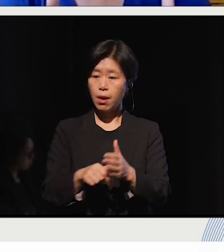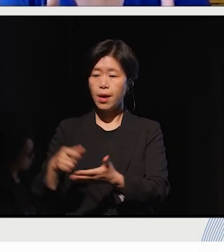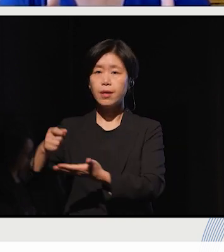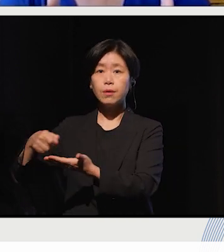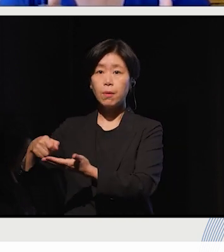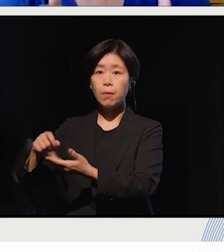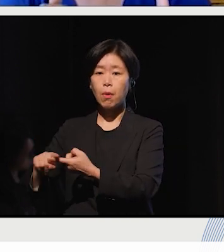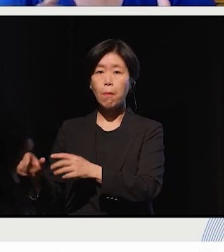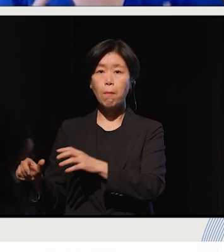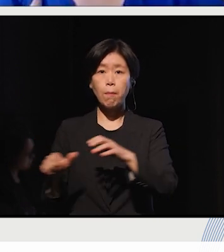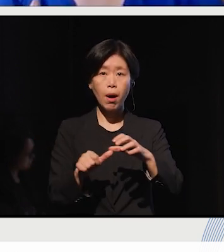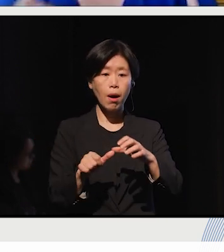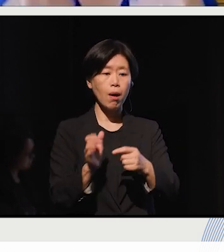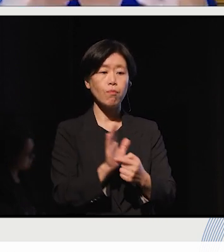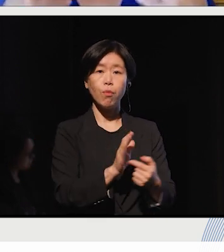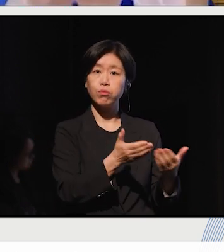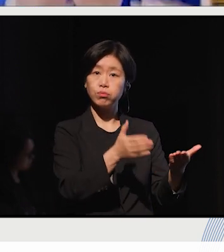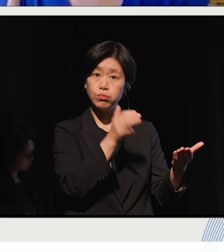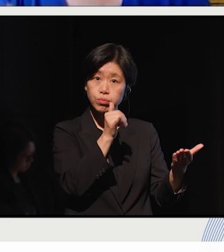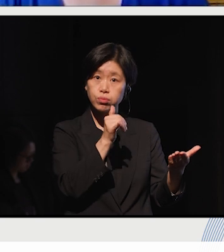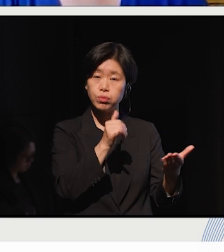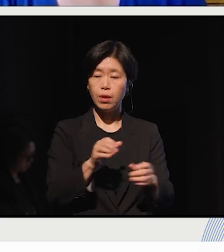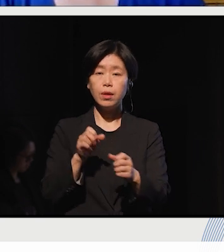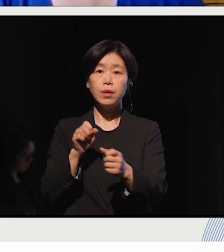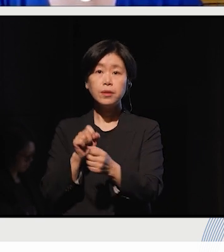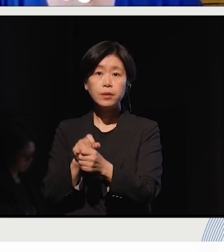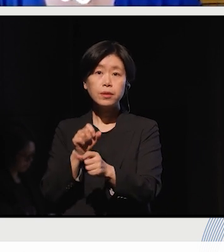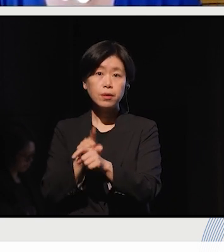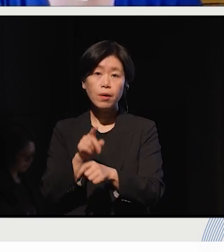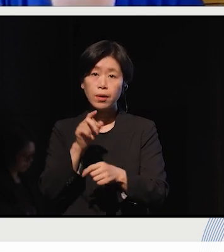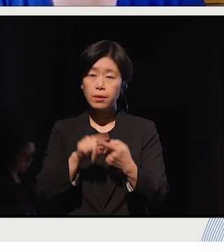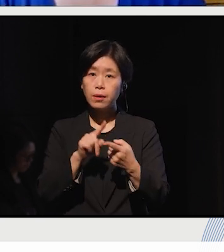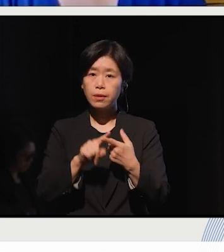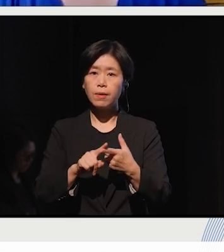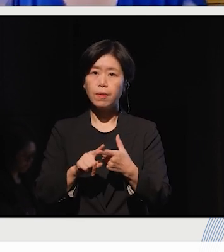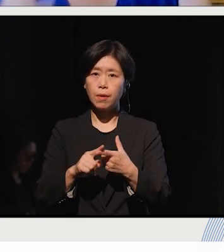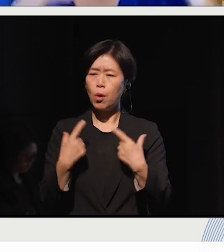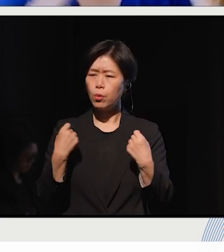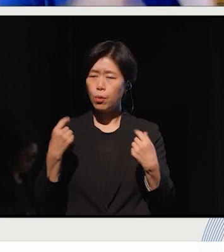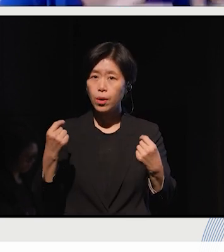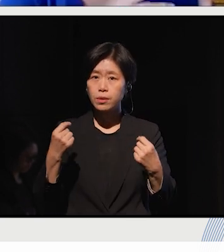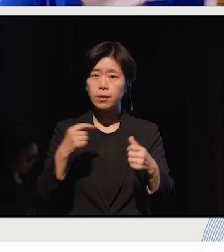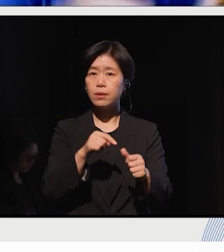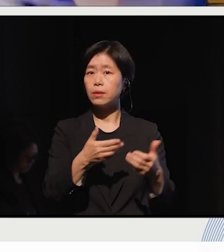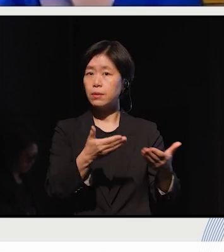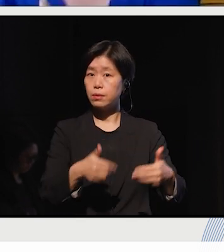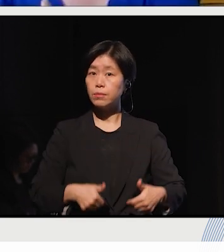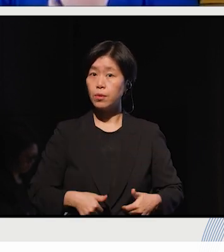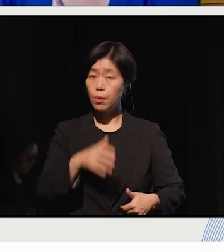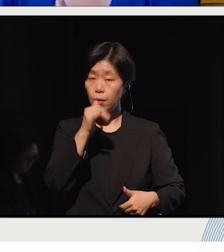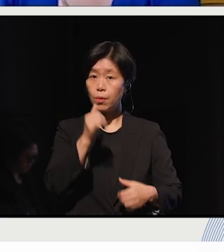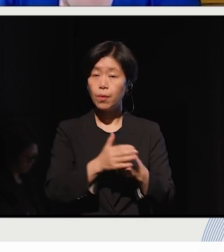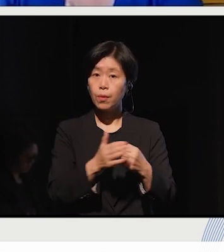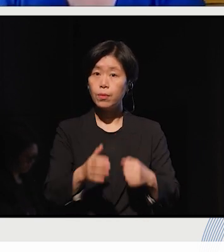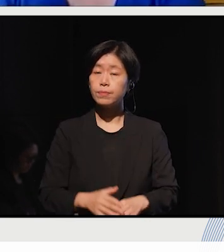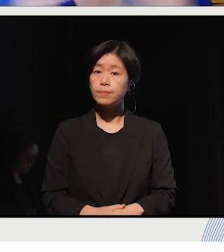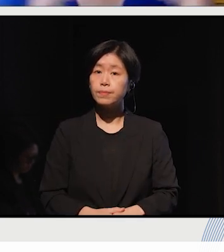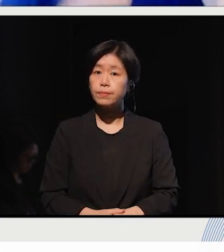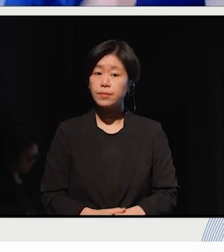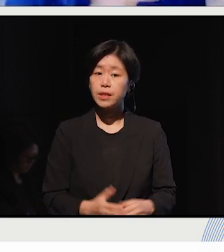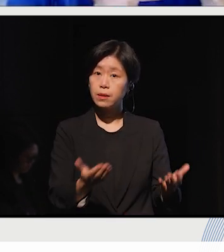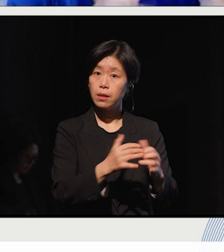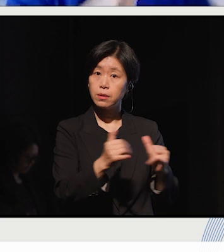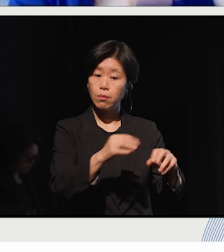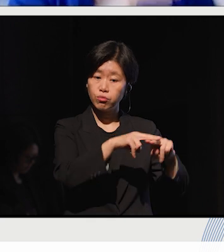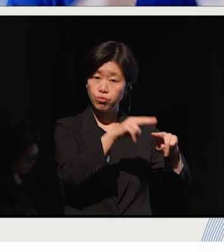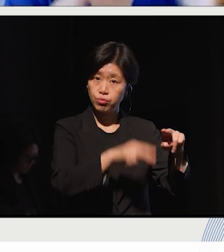for accessibility so that when people on staff leave, their knowledge doesn't leave with them. You